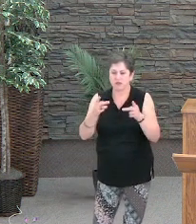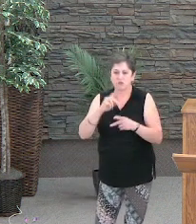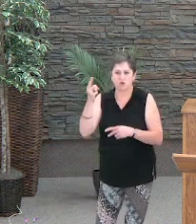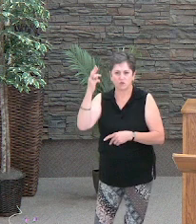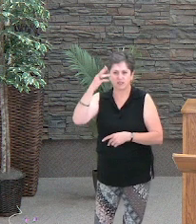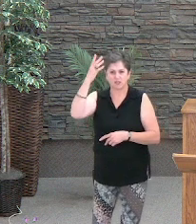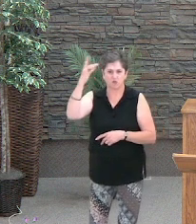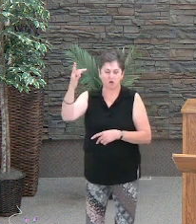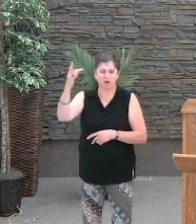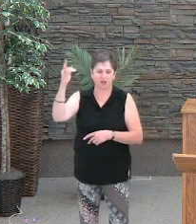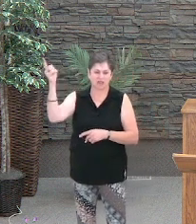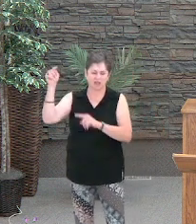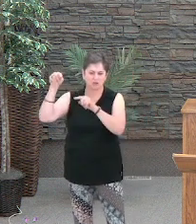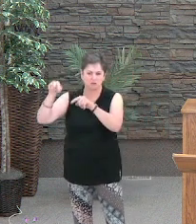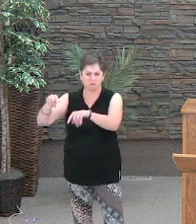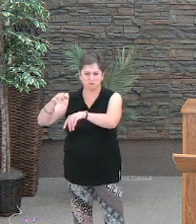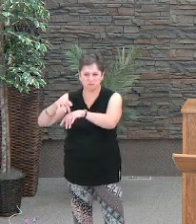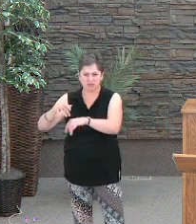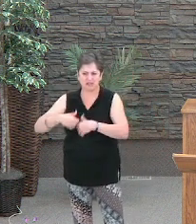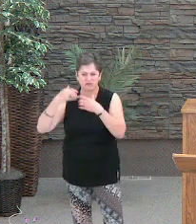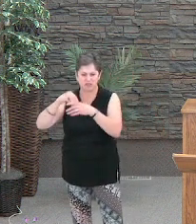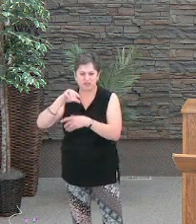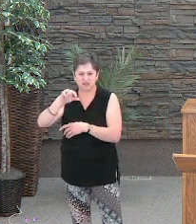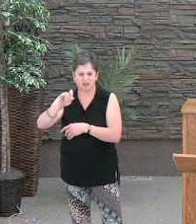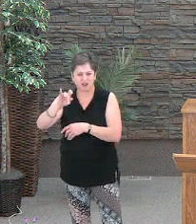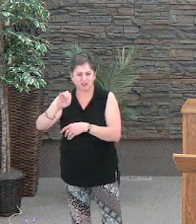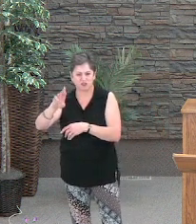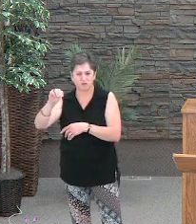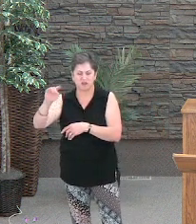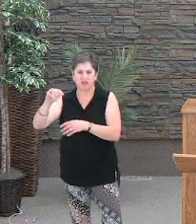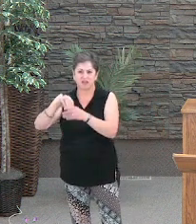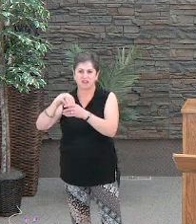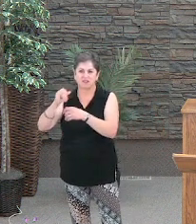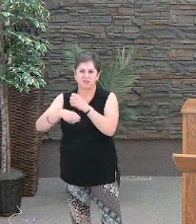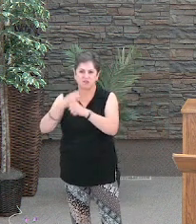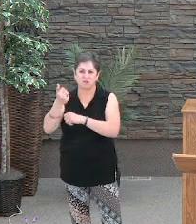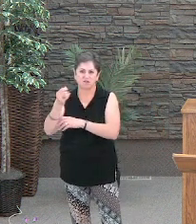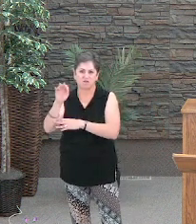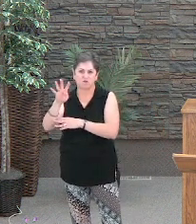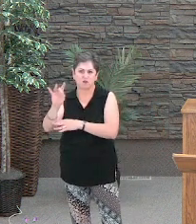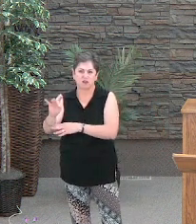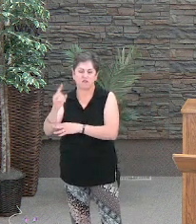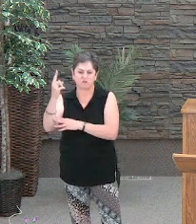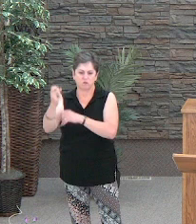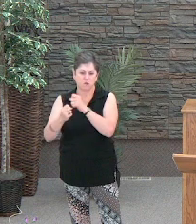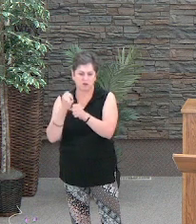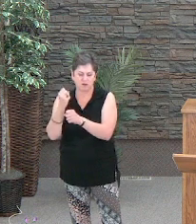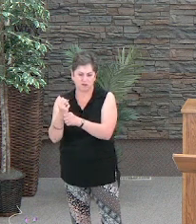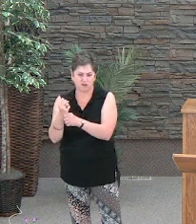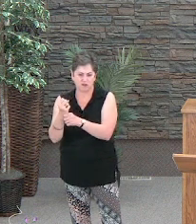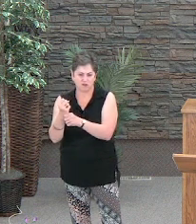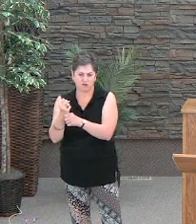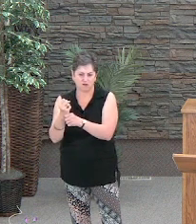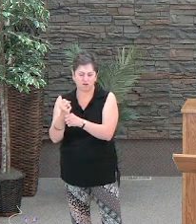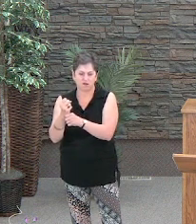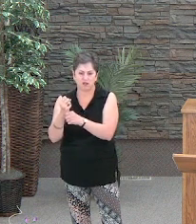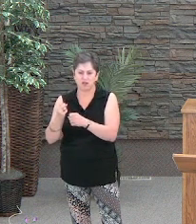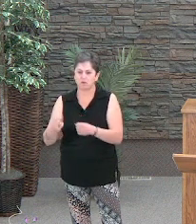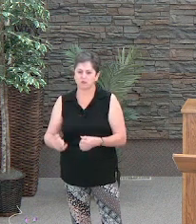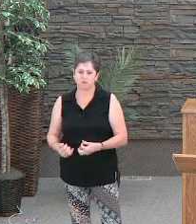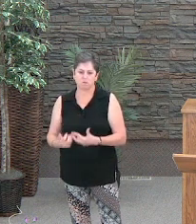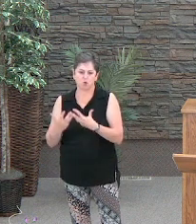world that I can think of that he would be in Geyser, Montana in 1948 for 1 year is that he was burned